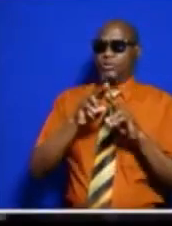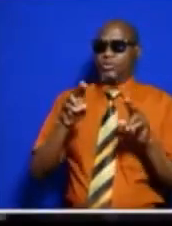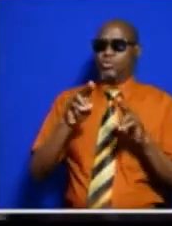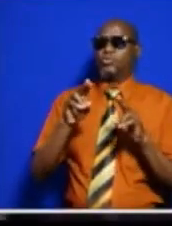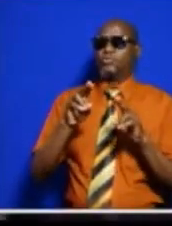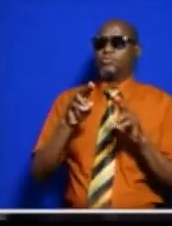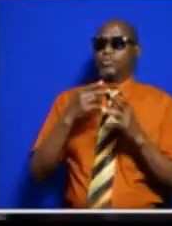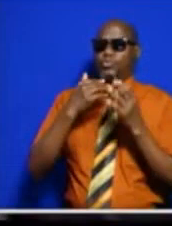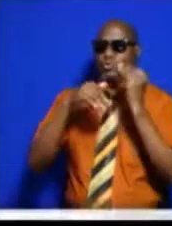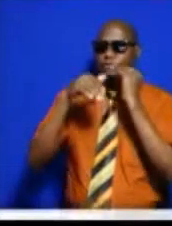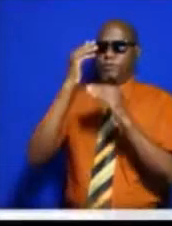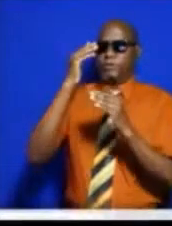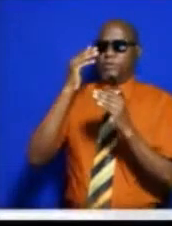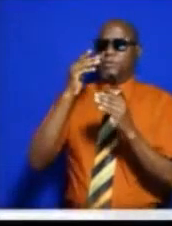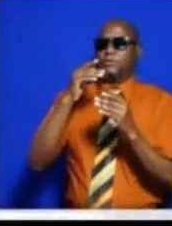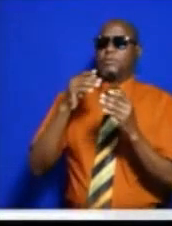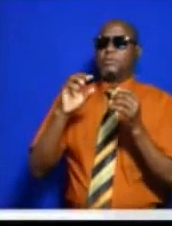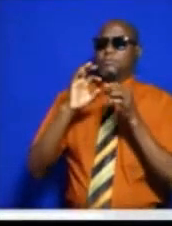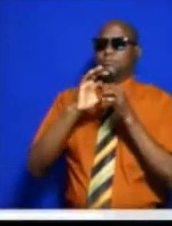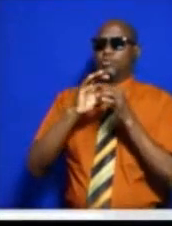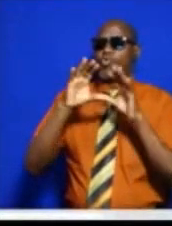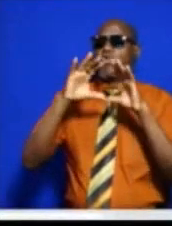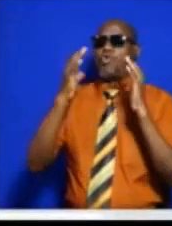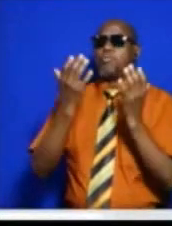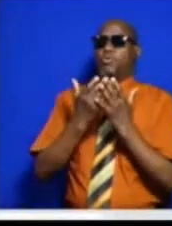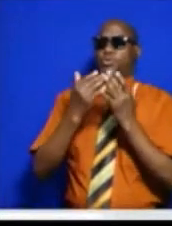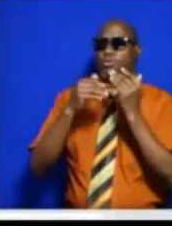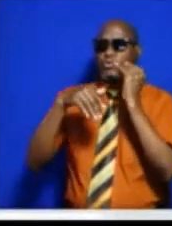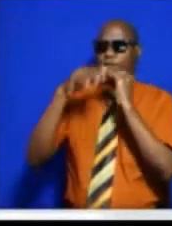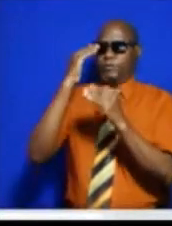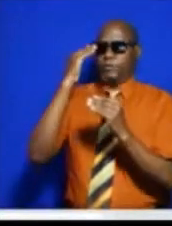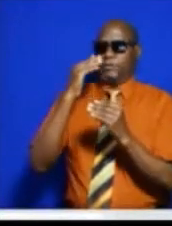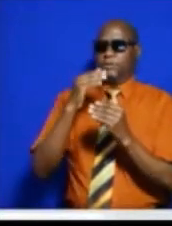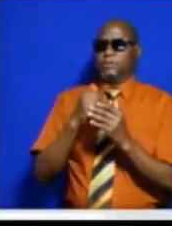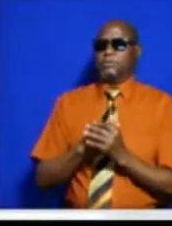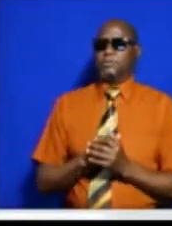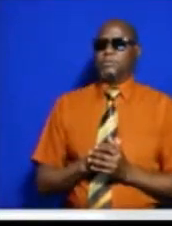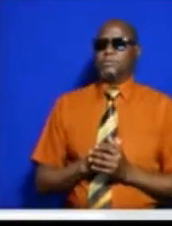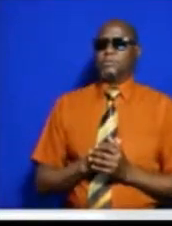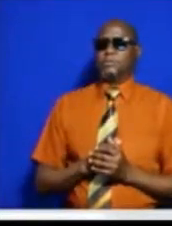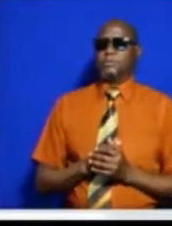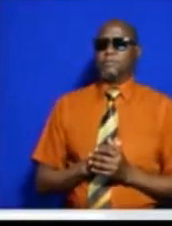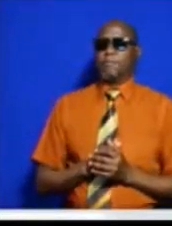into a premier and global international university.